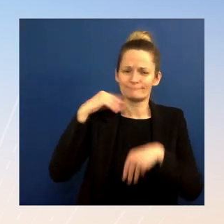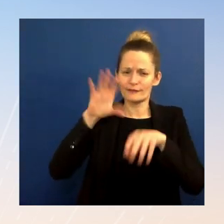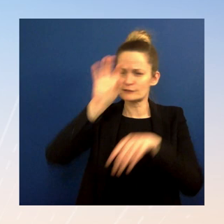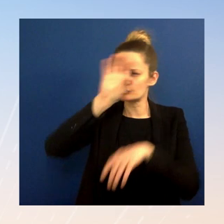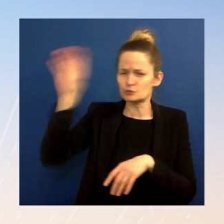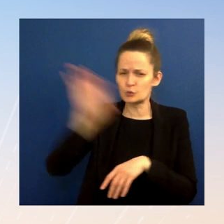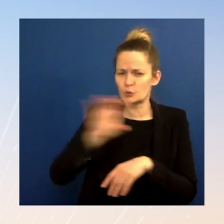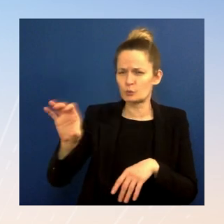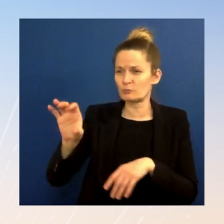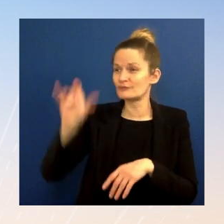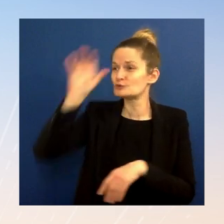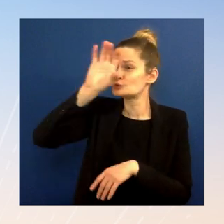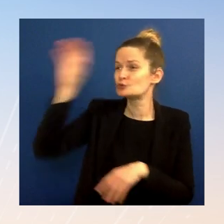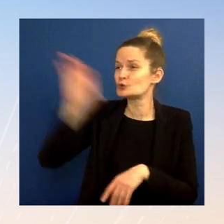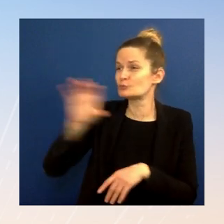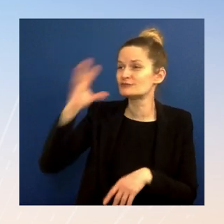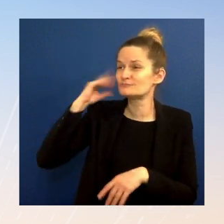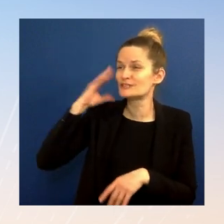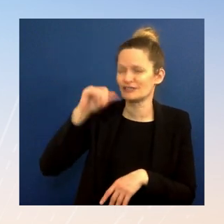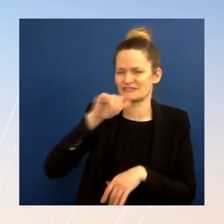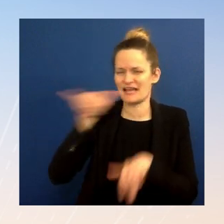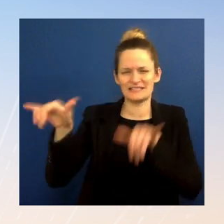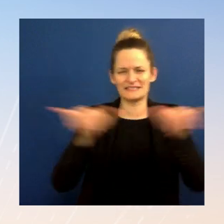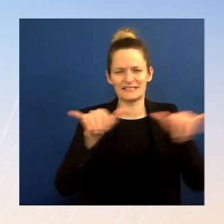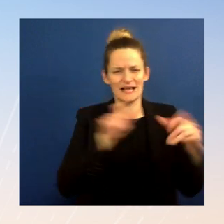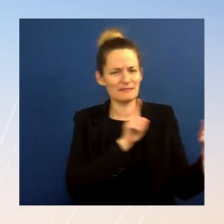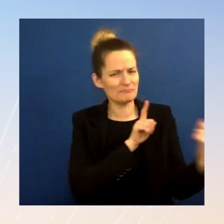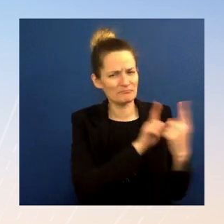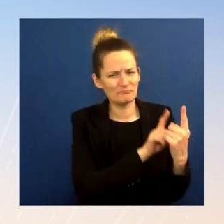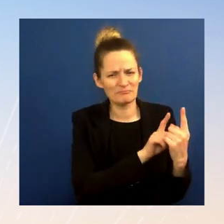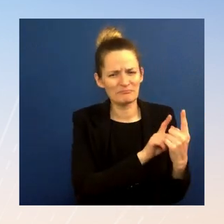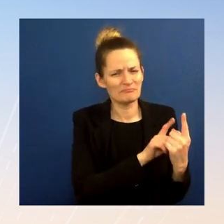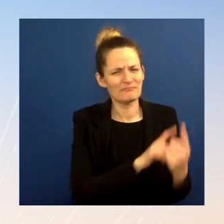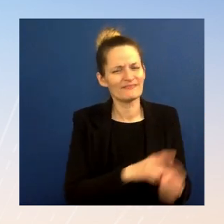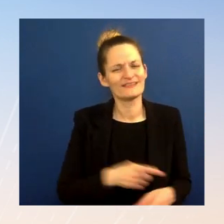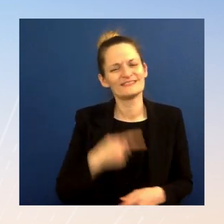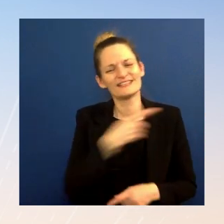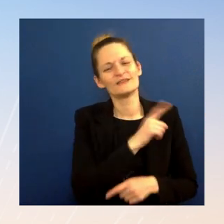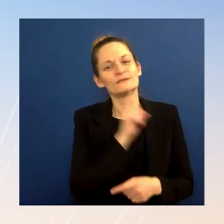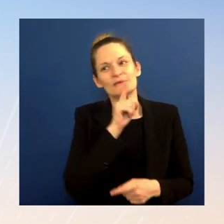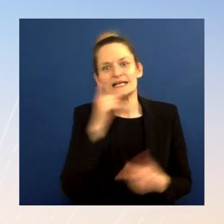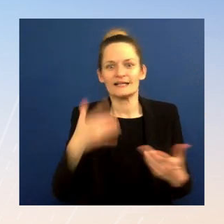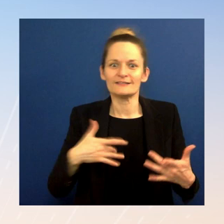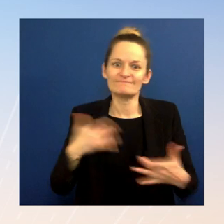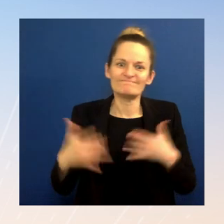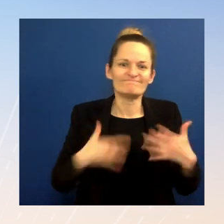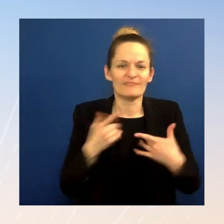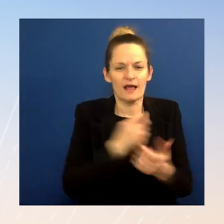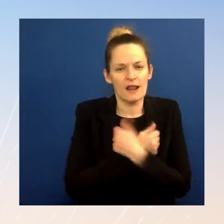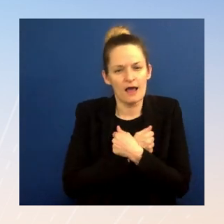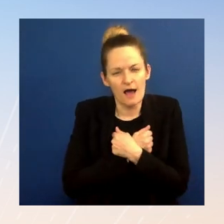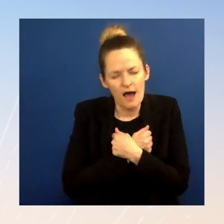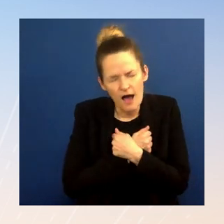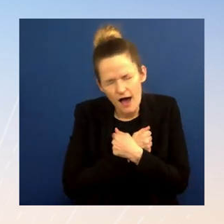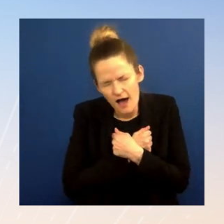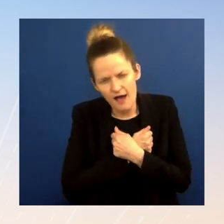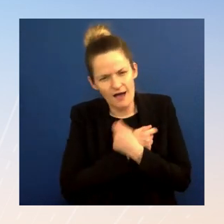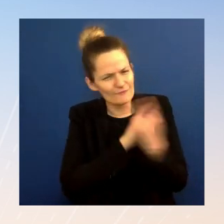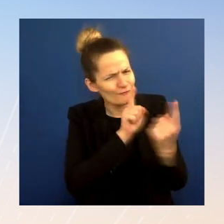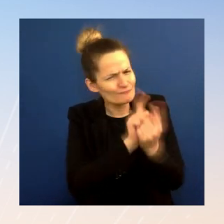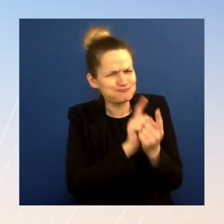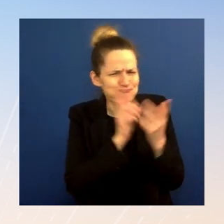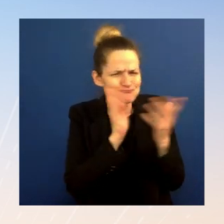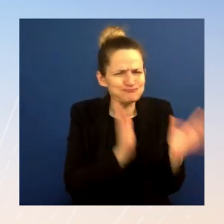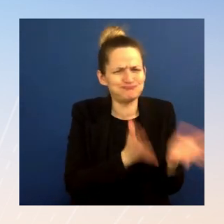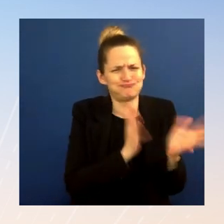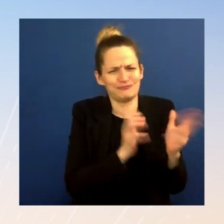he is an extrovert, and loves that engagement with people and person, and he was really looking forward to the